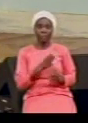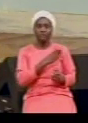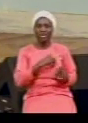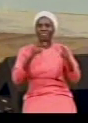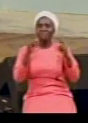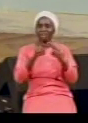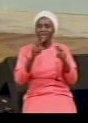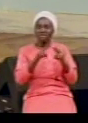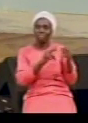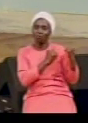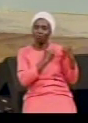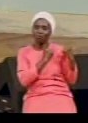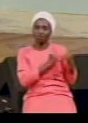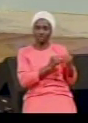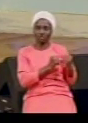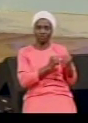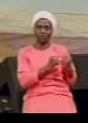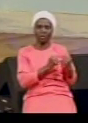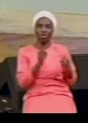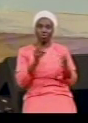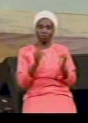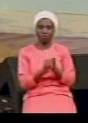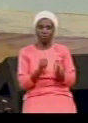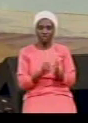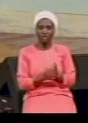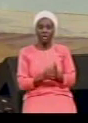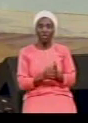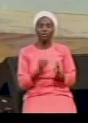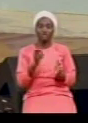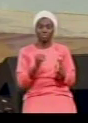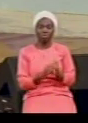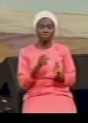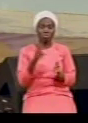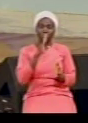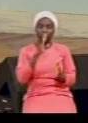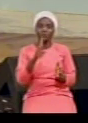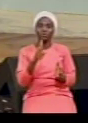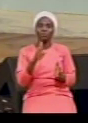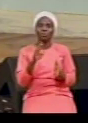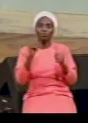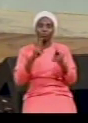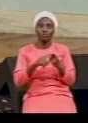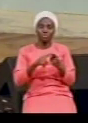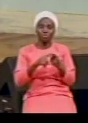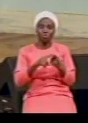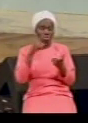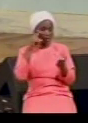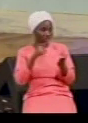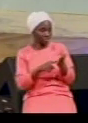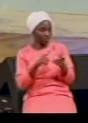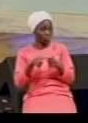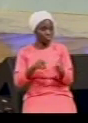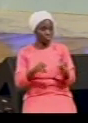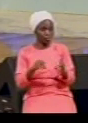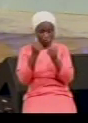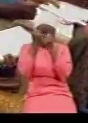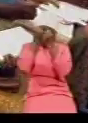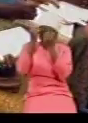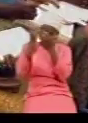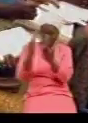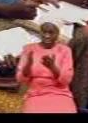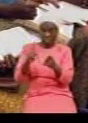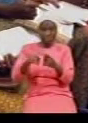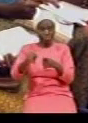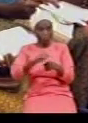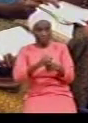very courageous, that thou mayest observe to do, to obey, to carry out, to